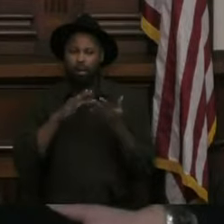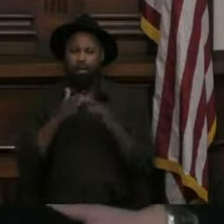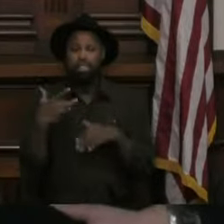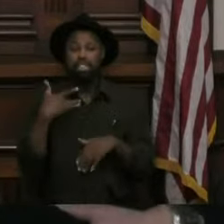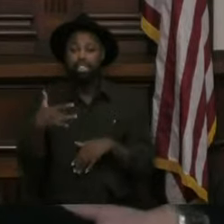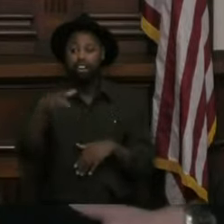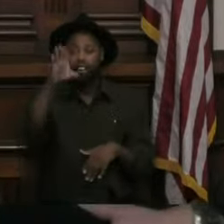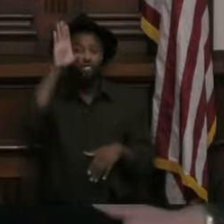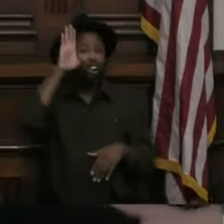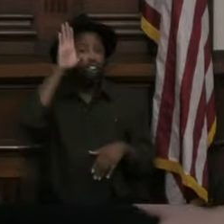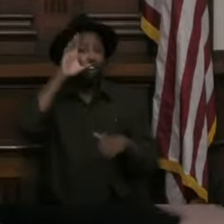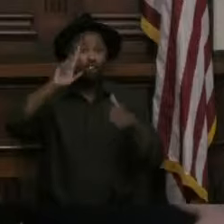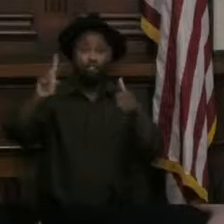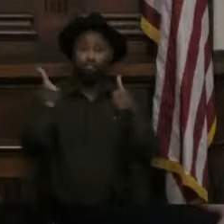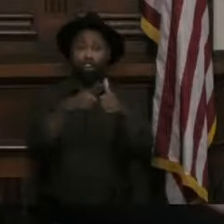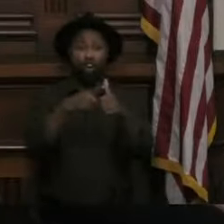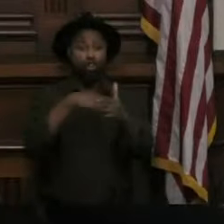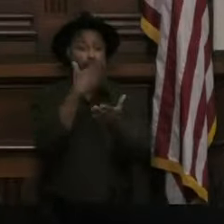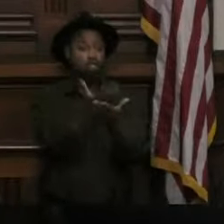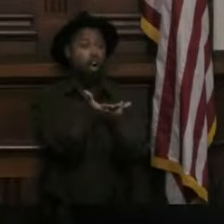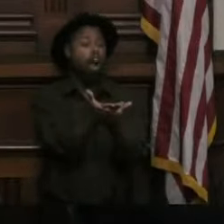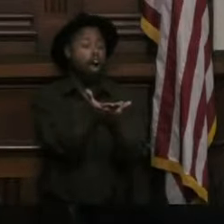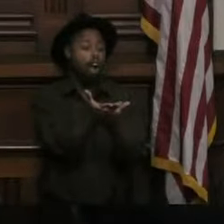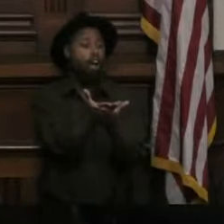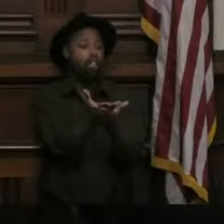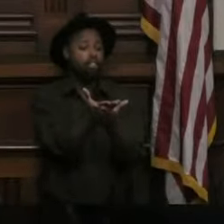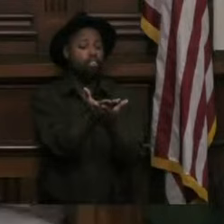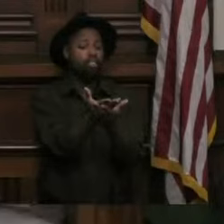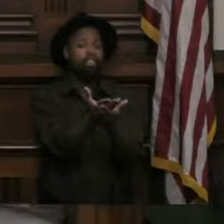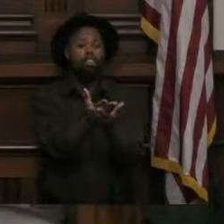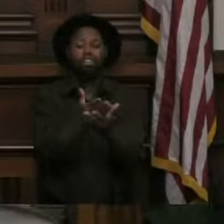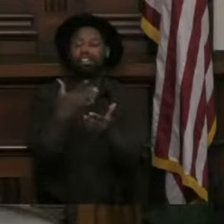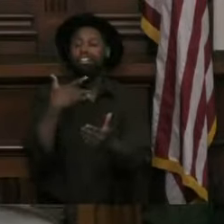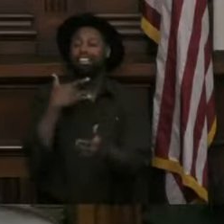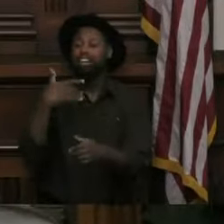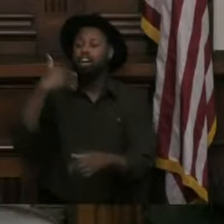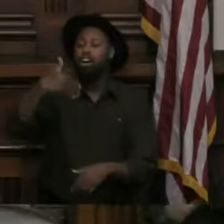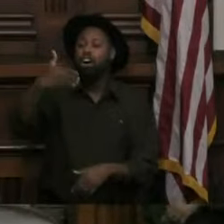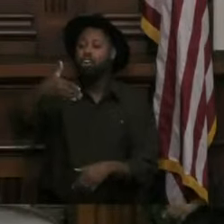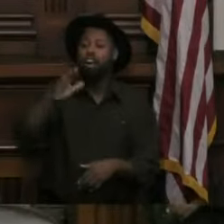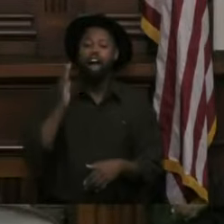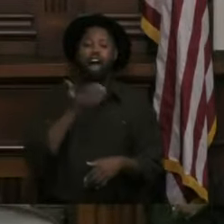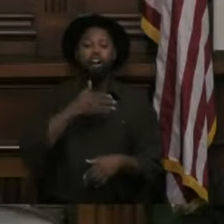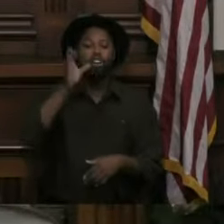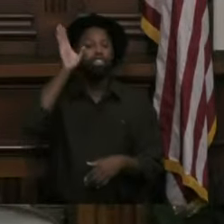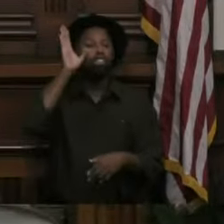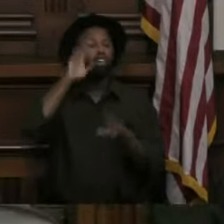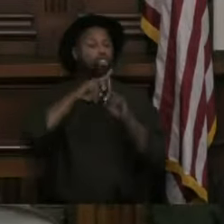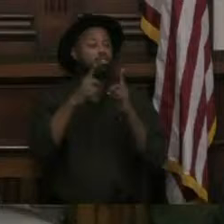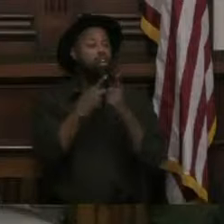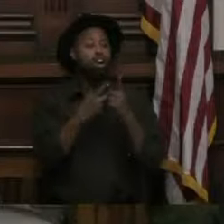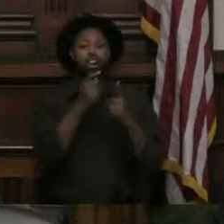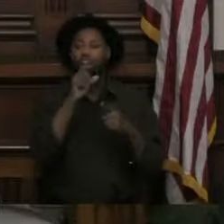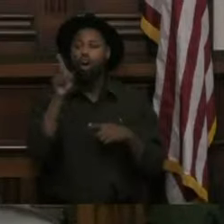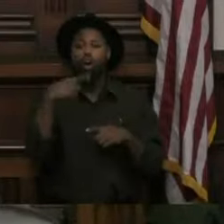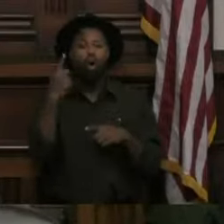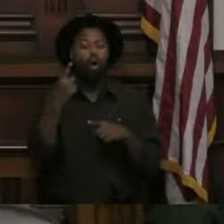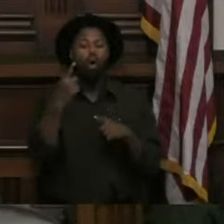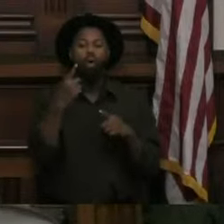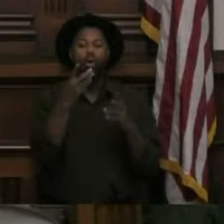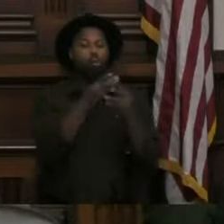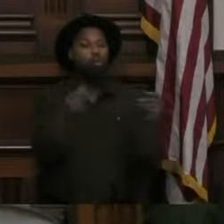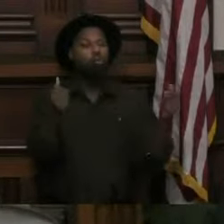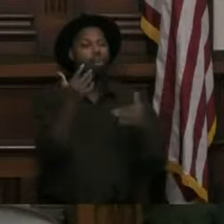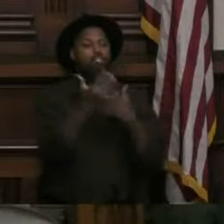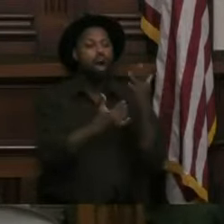often first on the scene. And it is often our firefighting department that is not just putting out fires, but saving